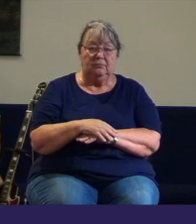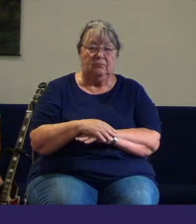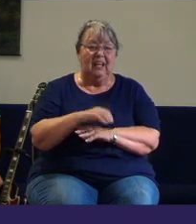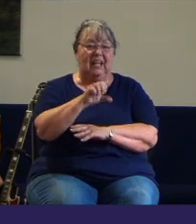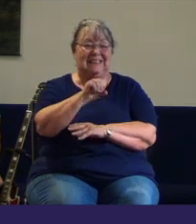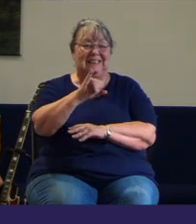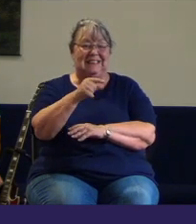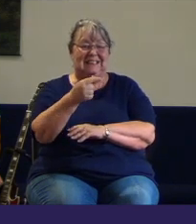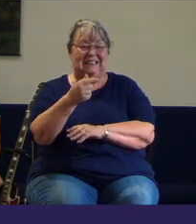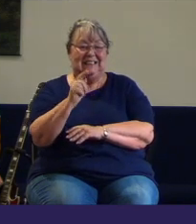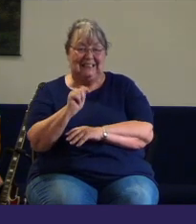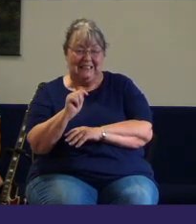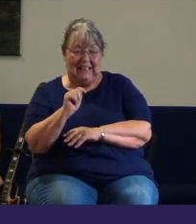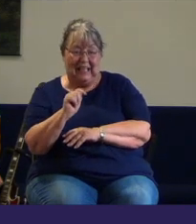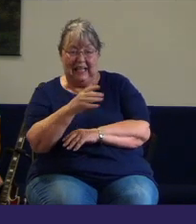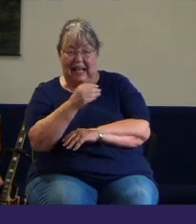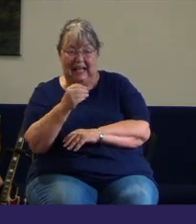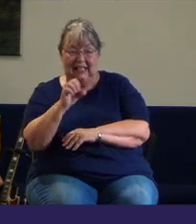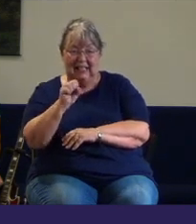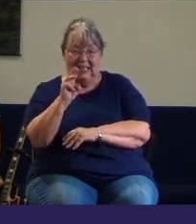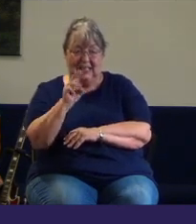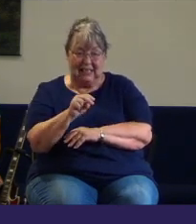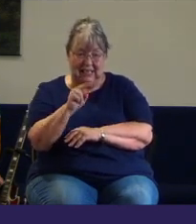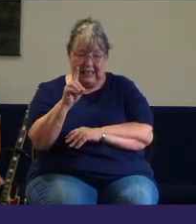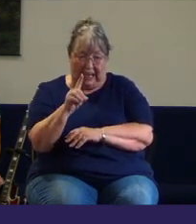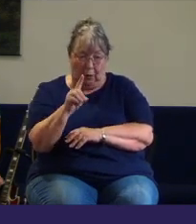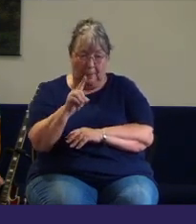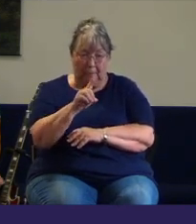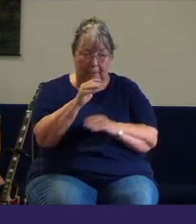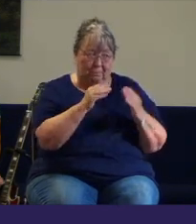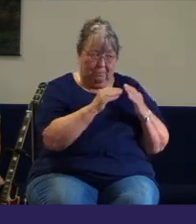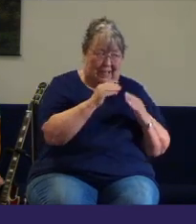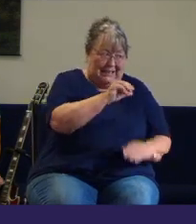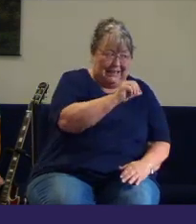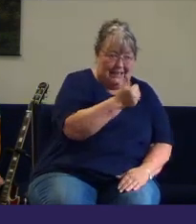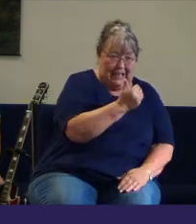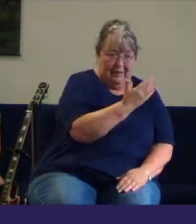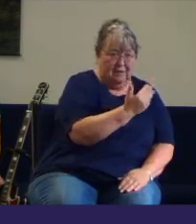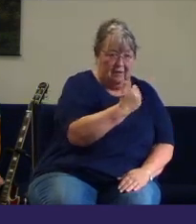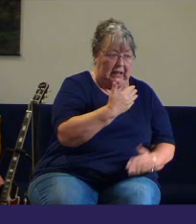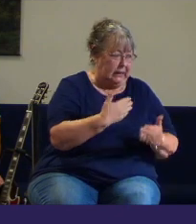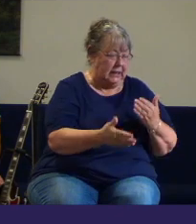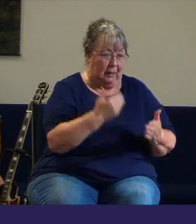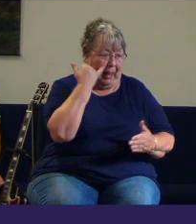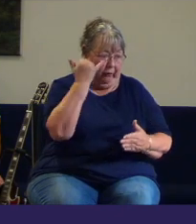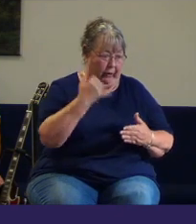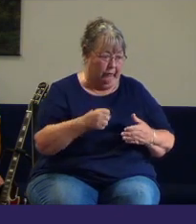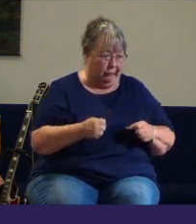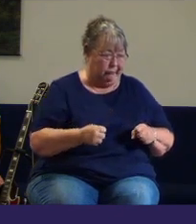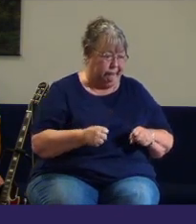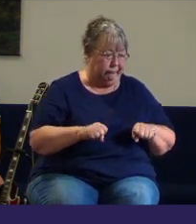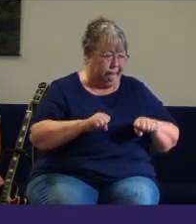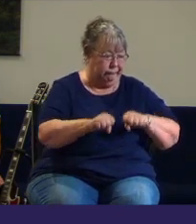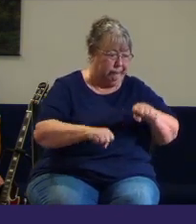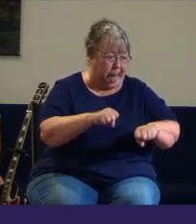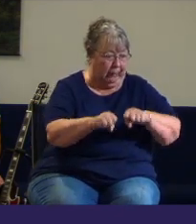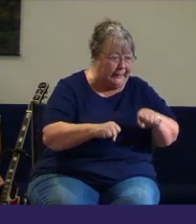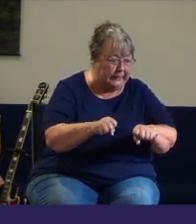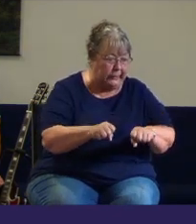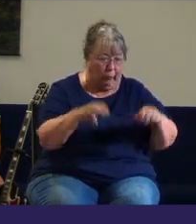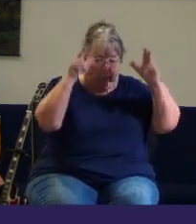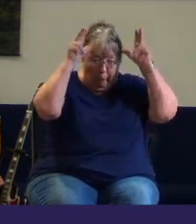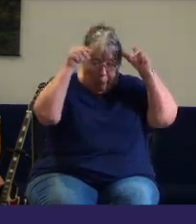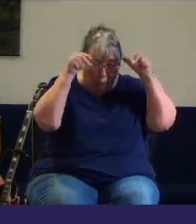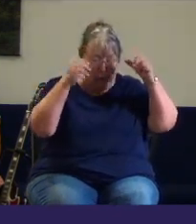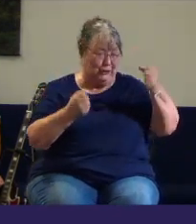and Sounds by 10:15 a.m., no matter how you're getting there. Bicycle, horse, car, you need to be